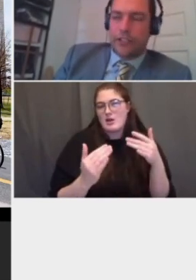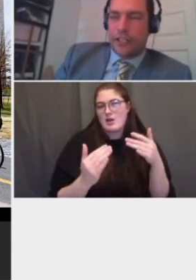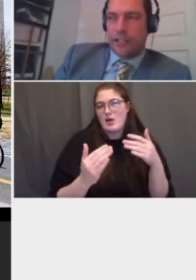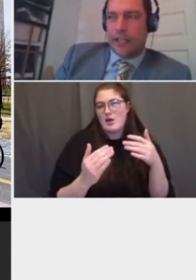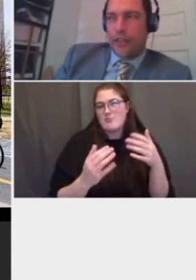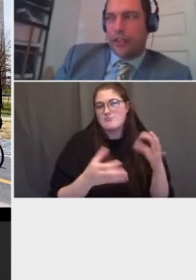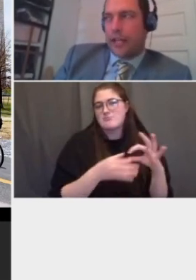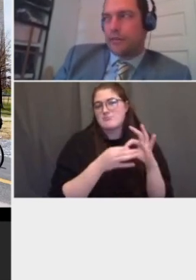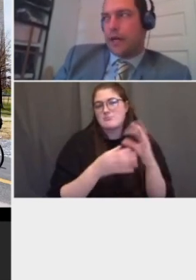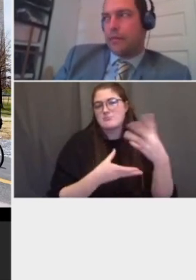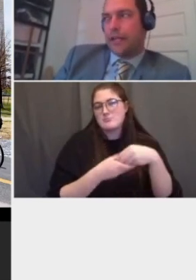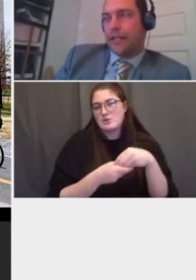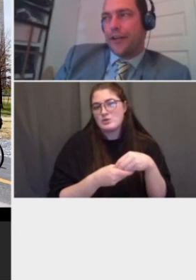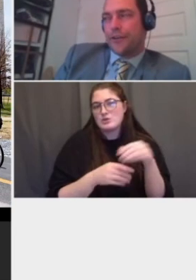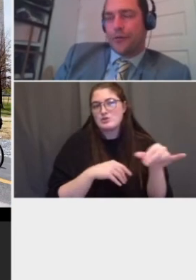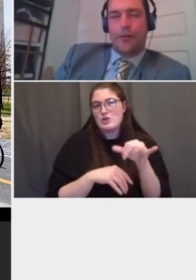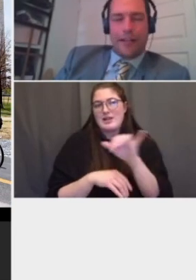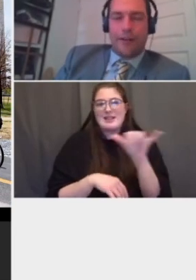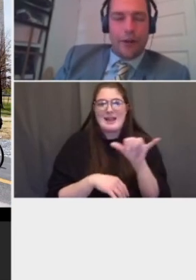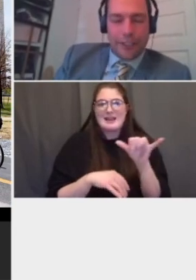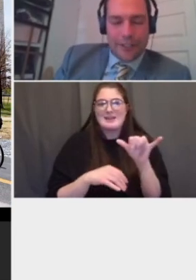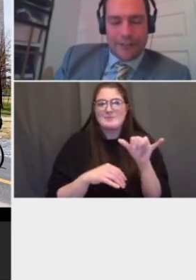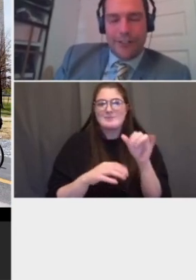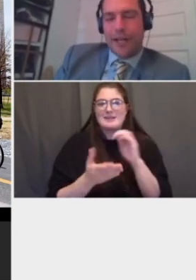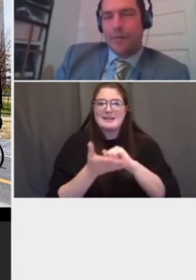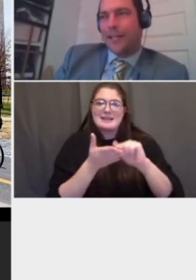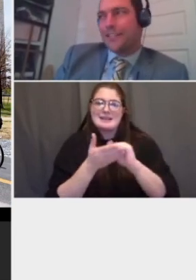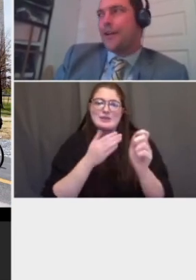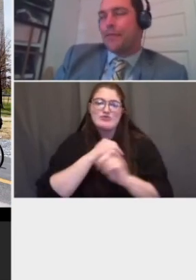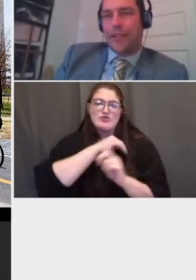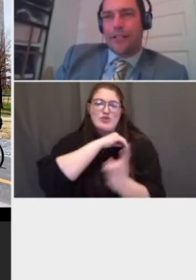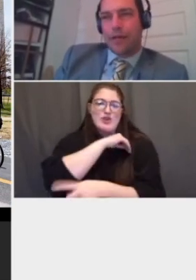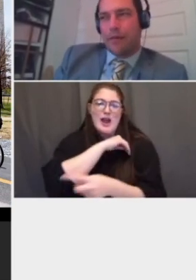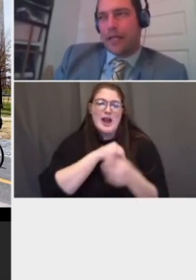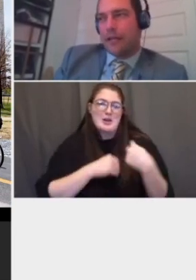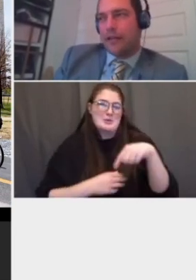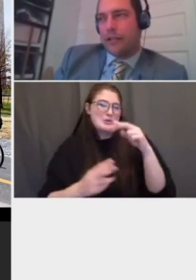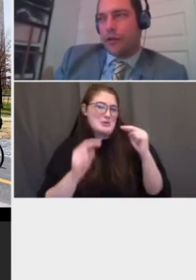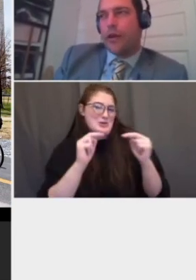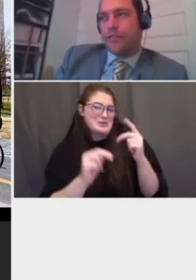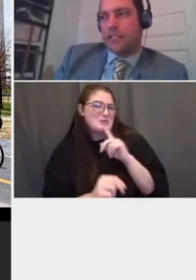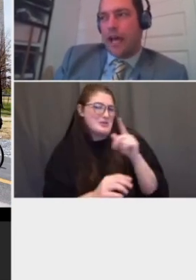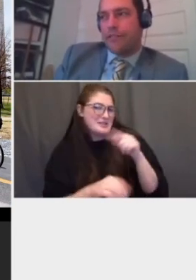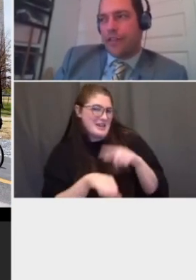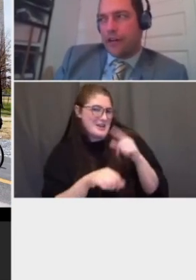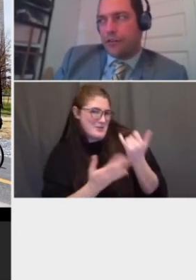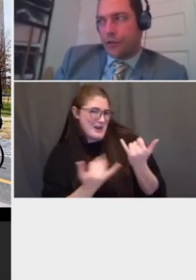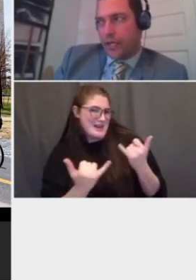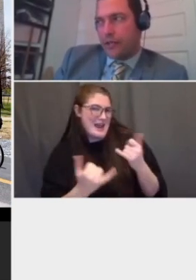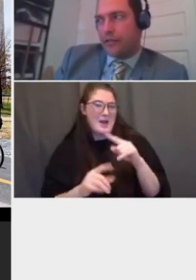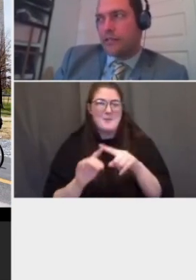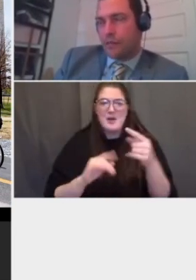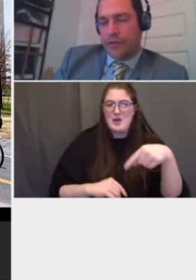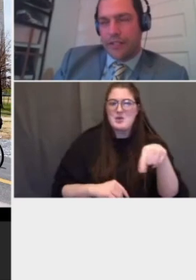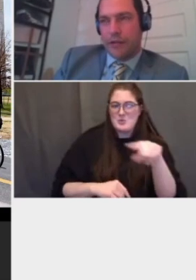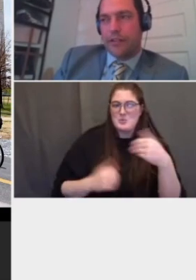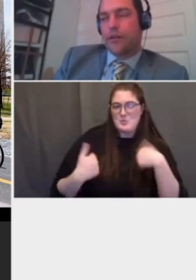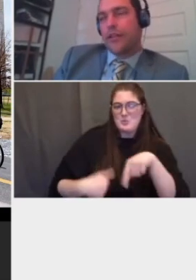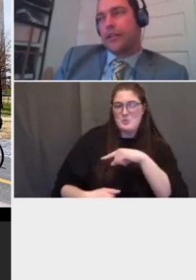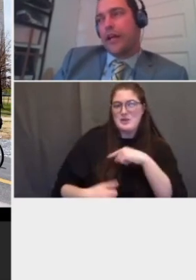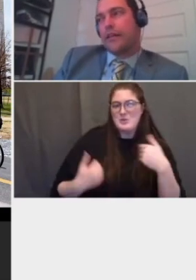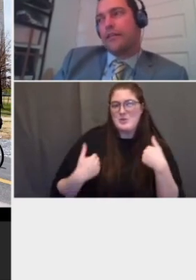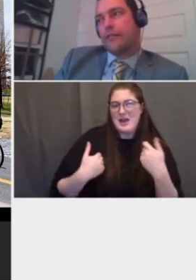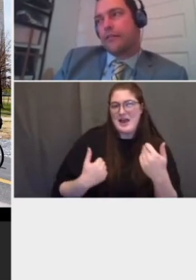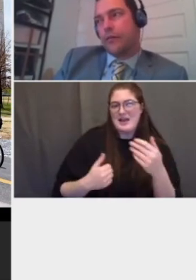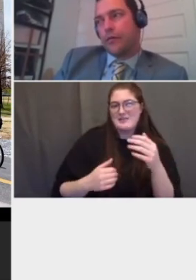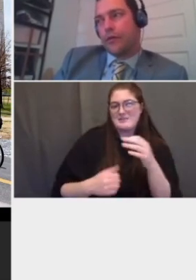cleaning trash and things like that. I think that's probably, we're like negotiating this in real time, Eliza, but that's probably, you have staff there doing similar things anyway.